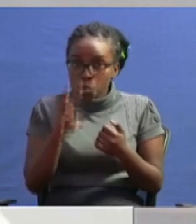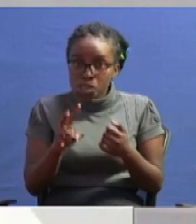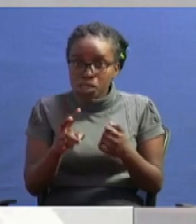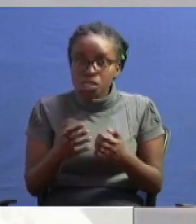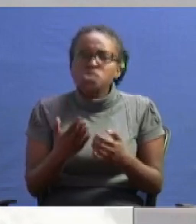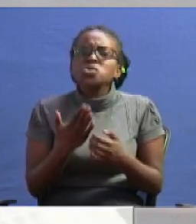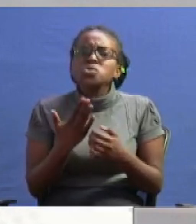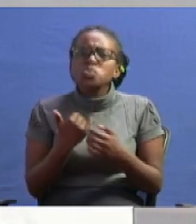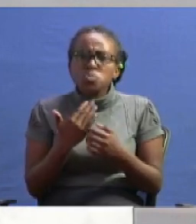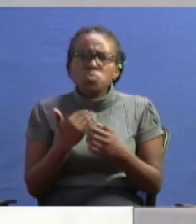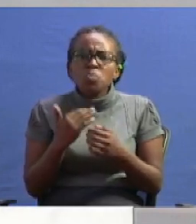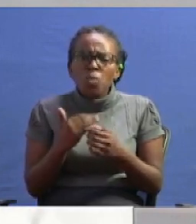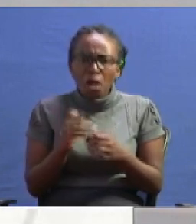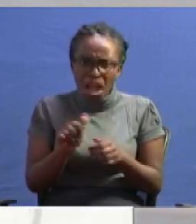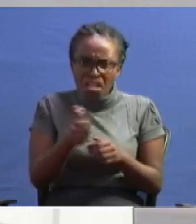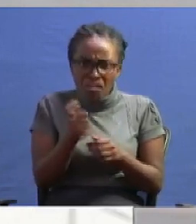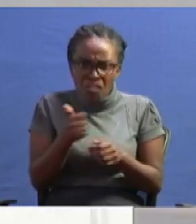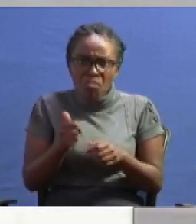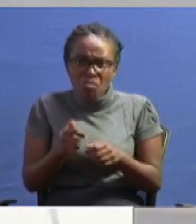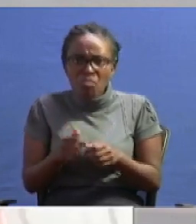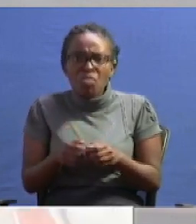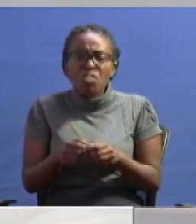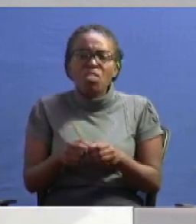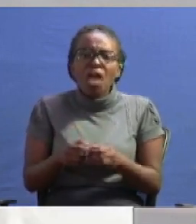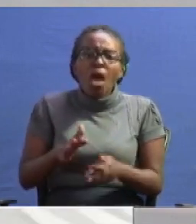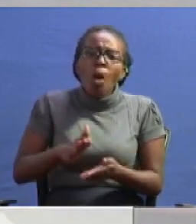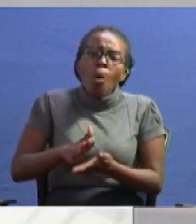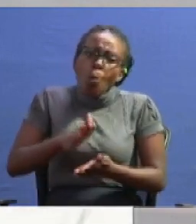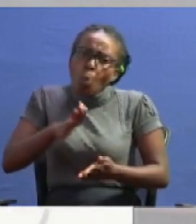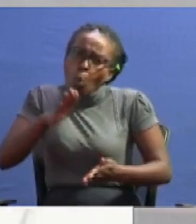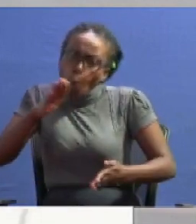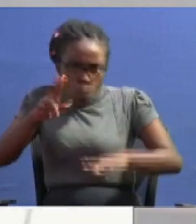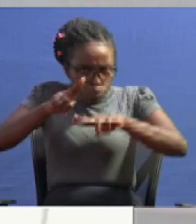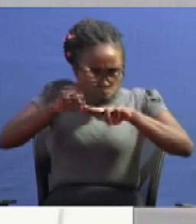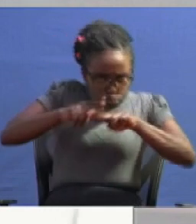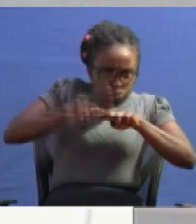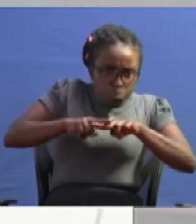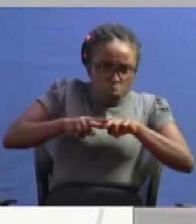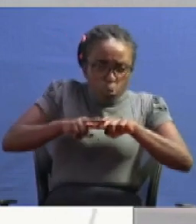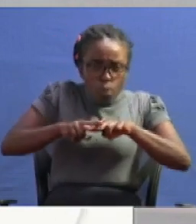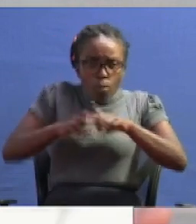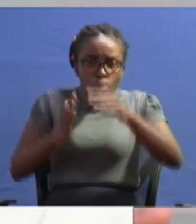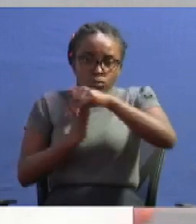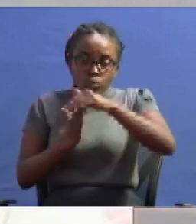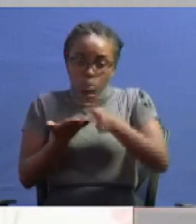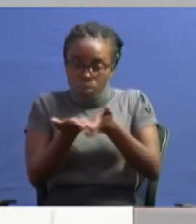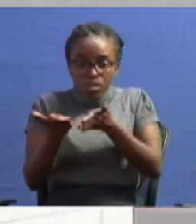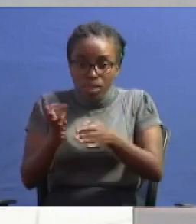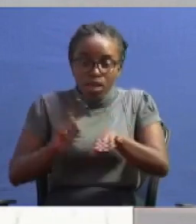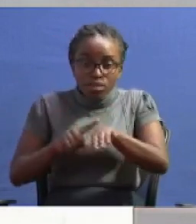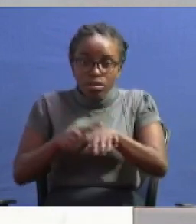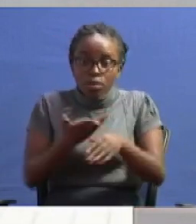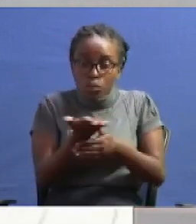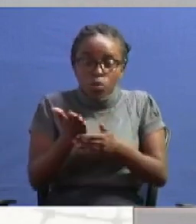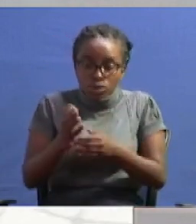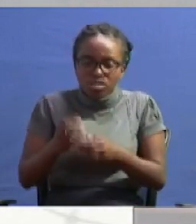man. Maybe he's aiming for a top seat. Maybe someone somewhere is still aiming for that. Now there is the battle to control